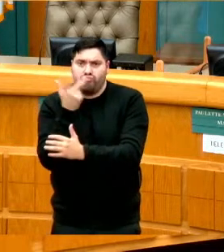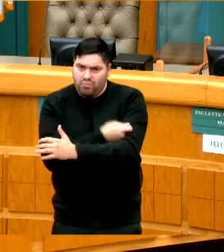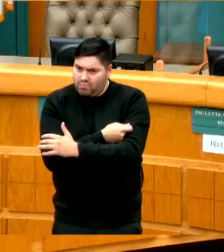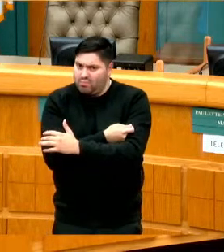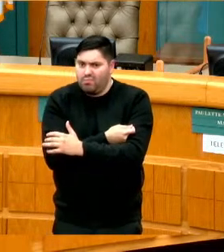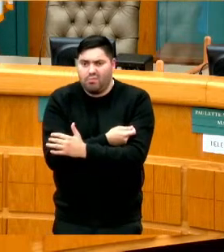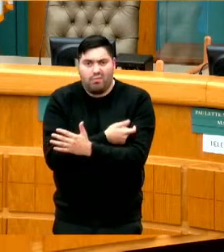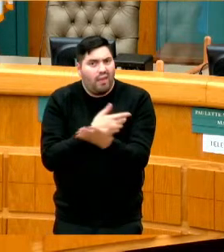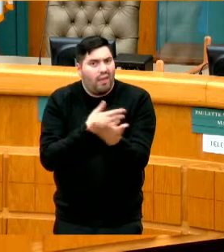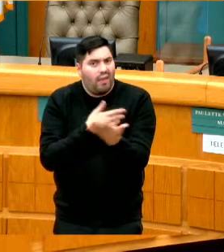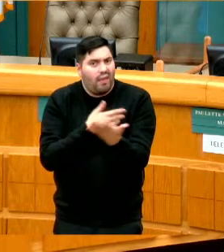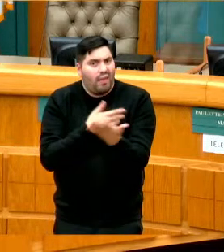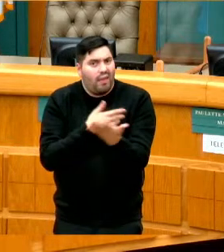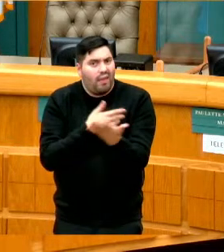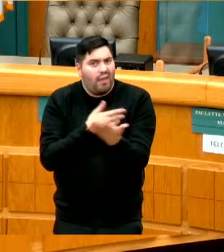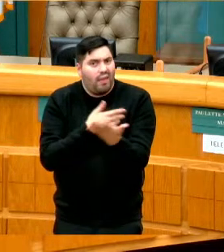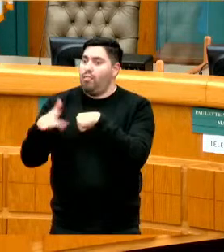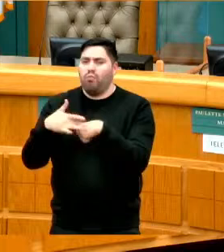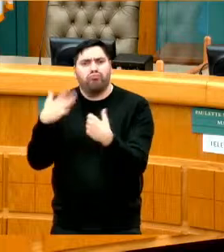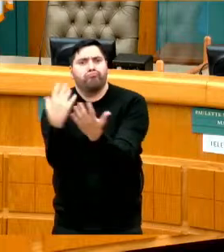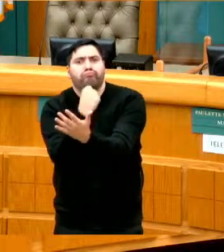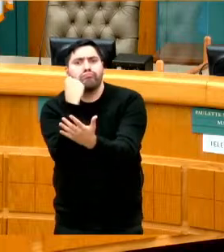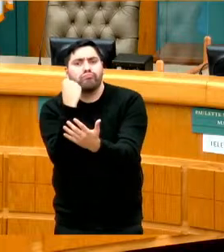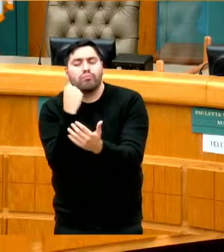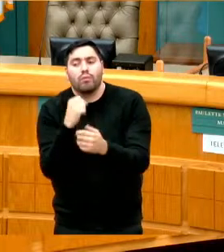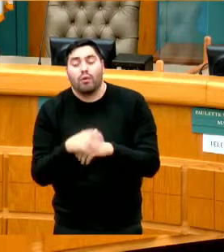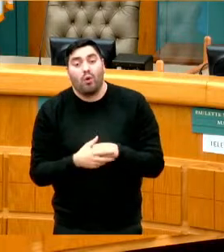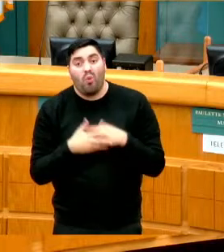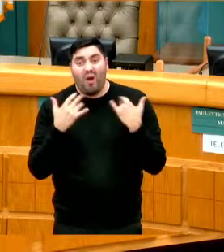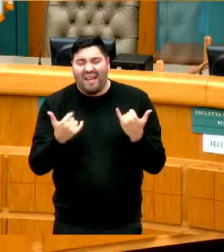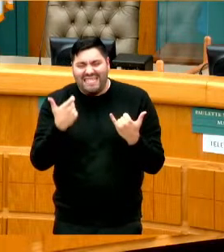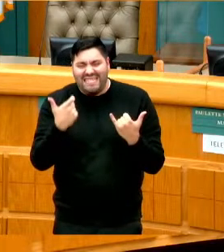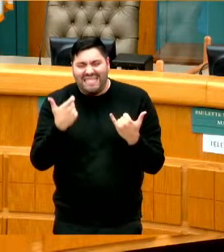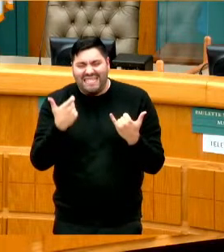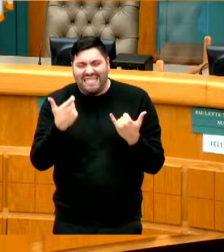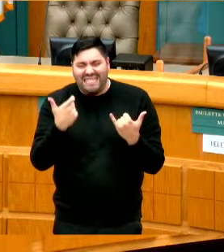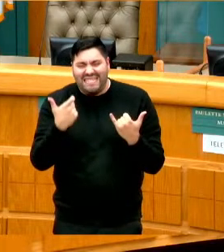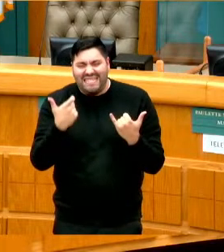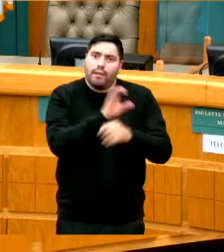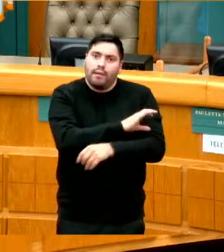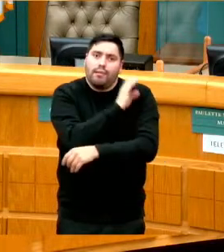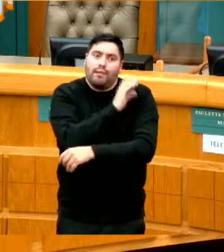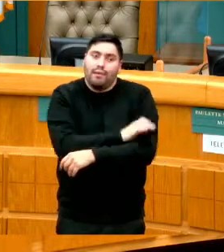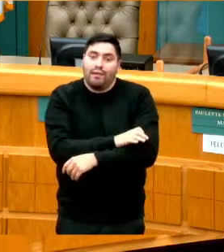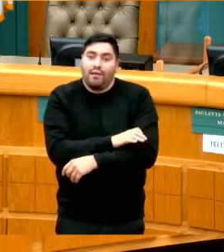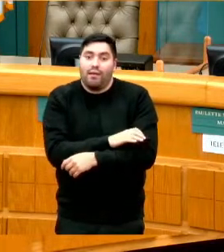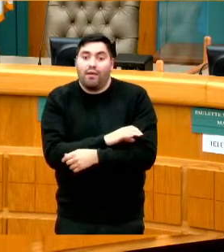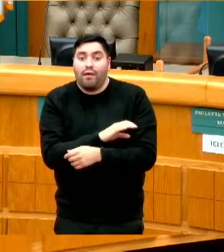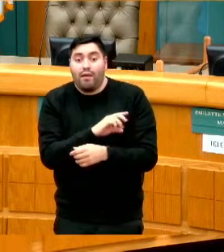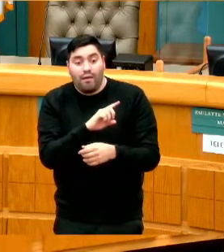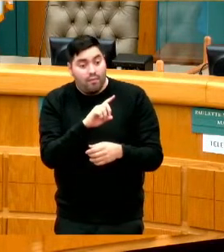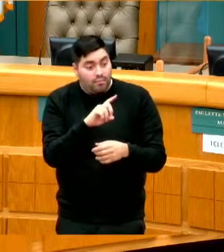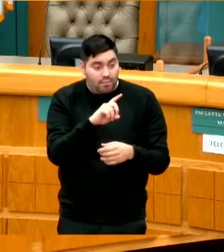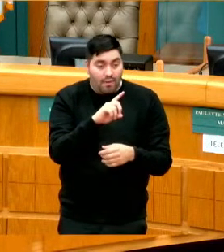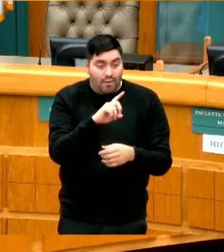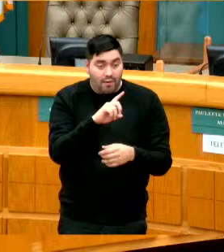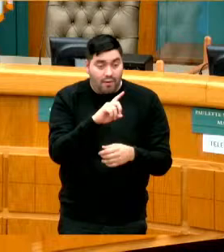anywhere vaccine is available. Right now, we've just opened up our clinics to first and second doses of